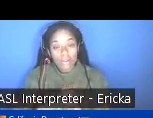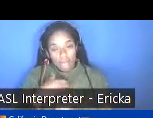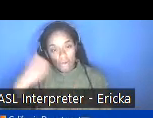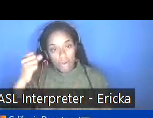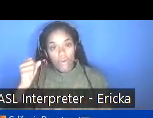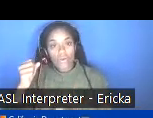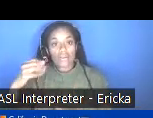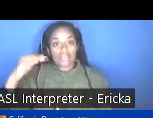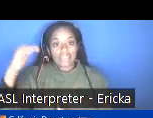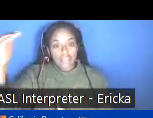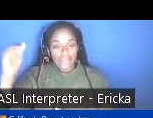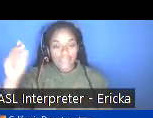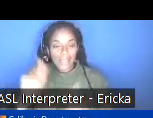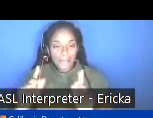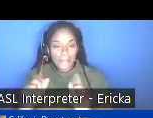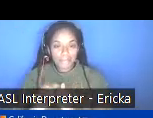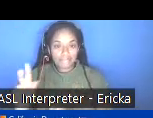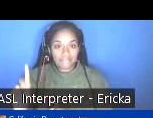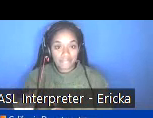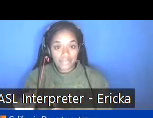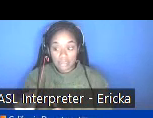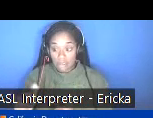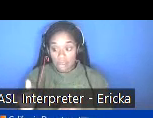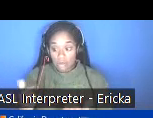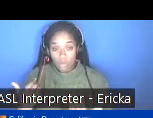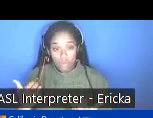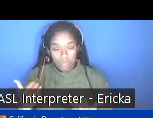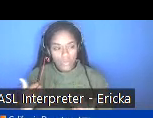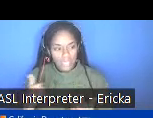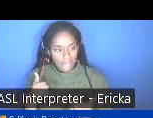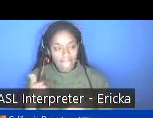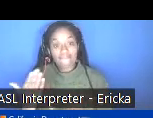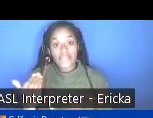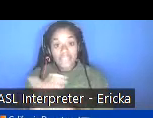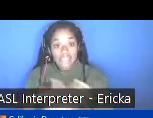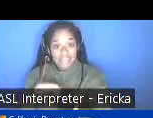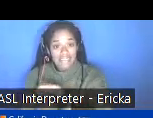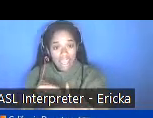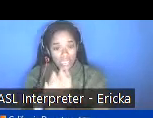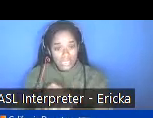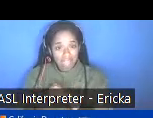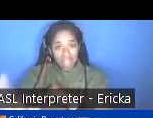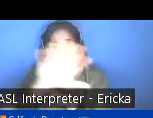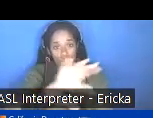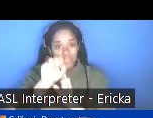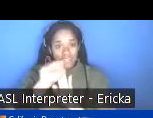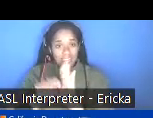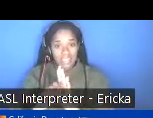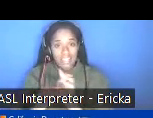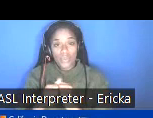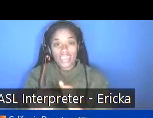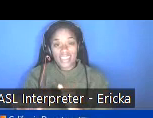with disabilities. We now have presence in 15 counties across the state, with 9